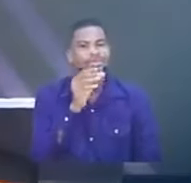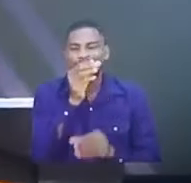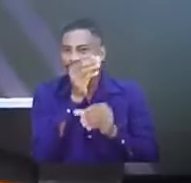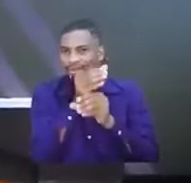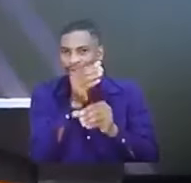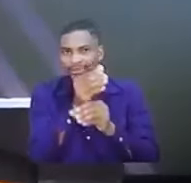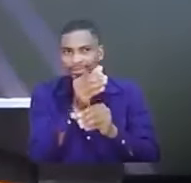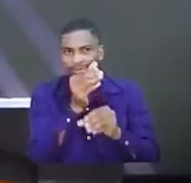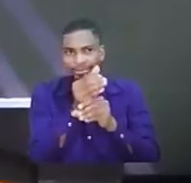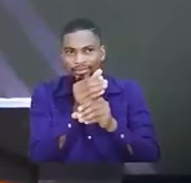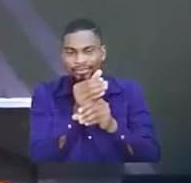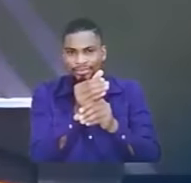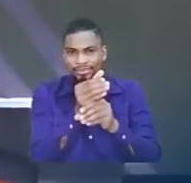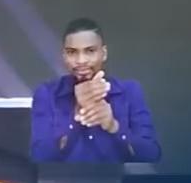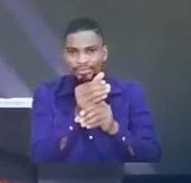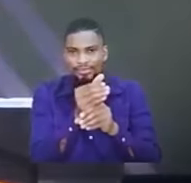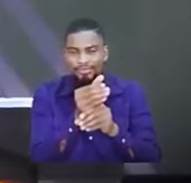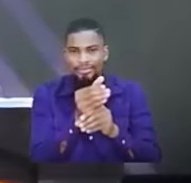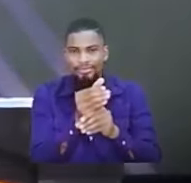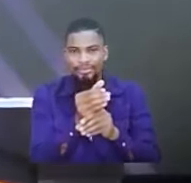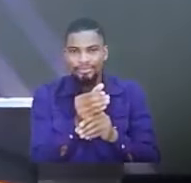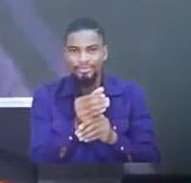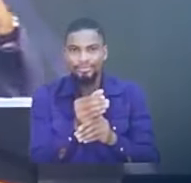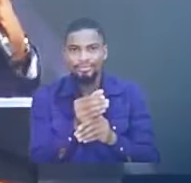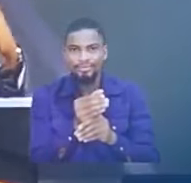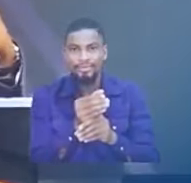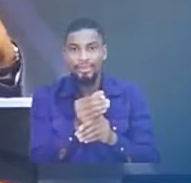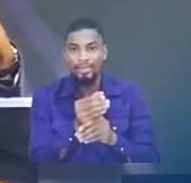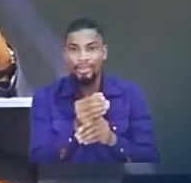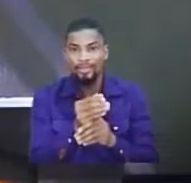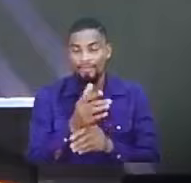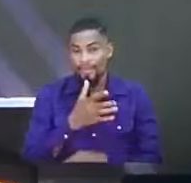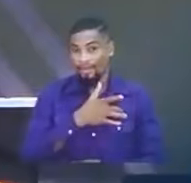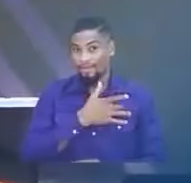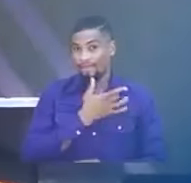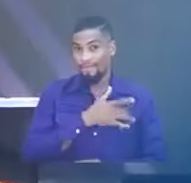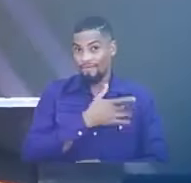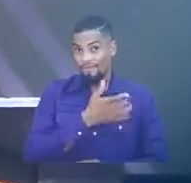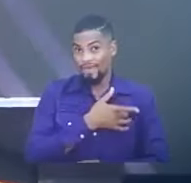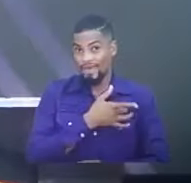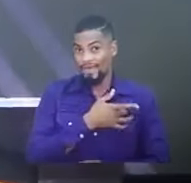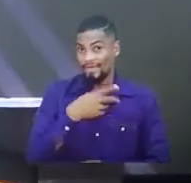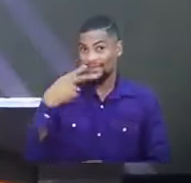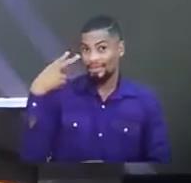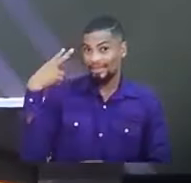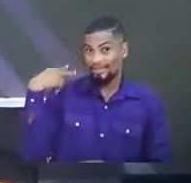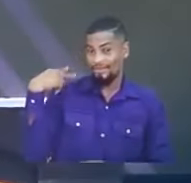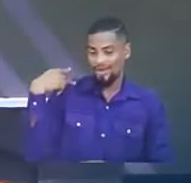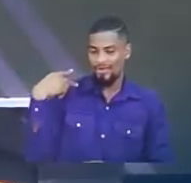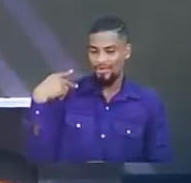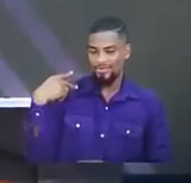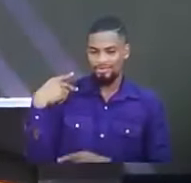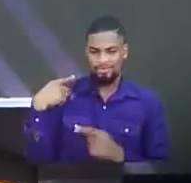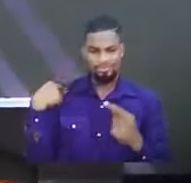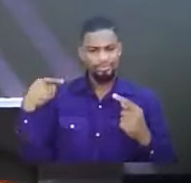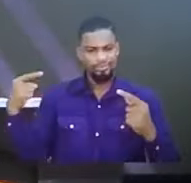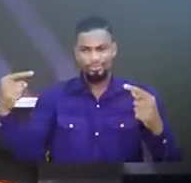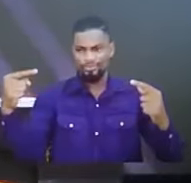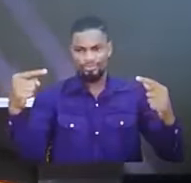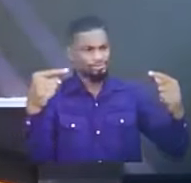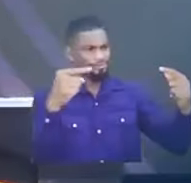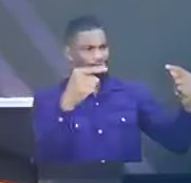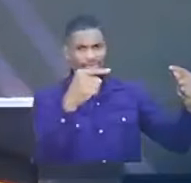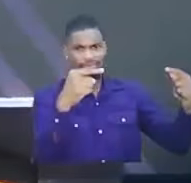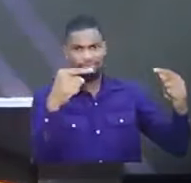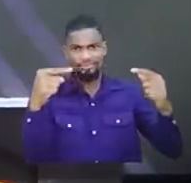value. Now, we all have feelings. When you don't have any feeling towards an opposite sex, maybe